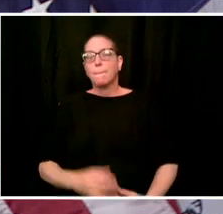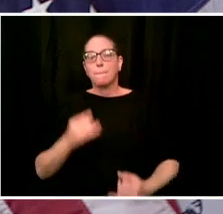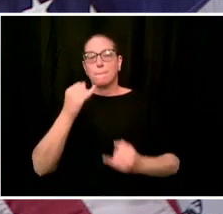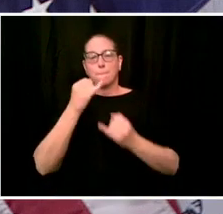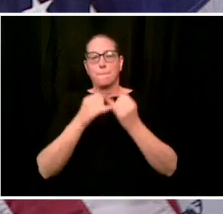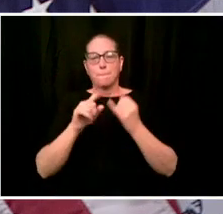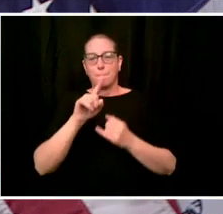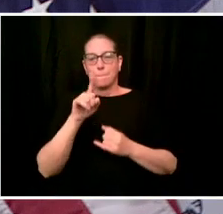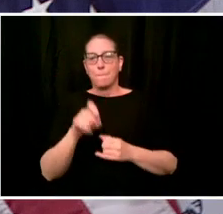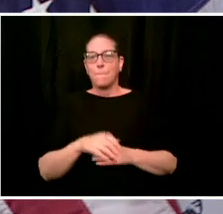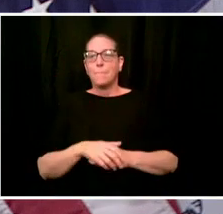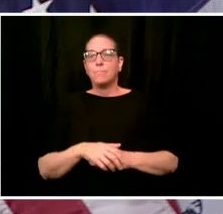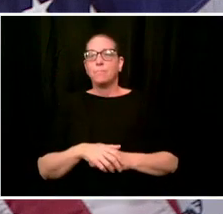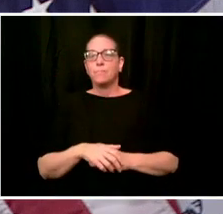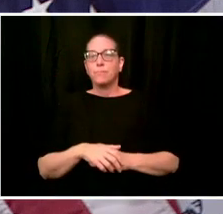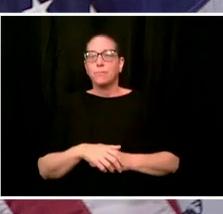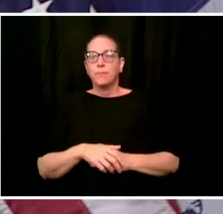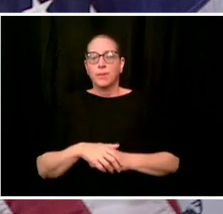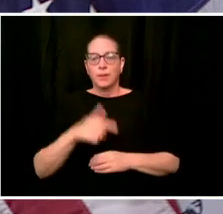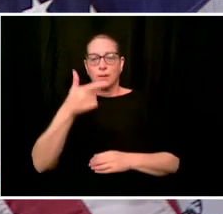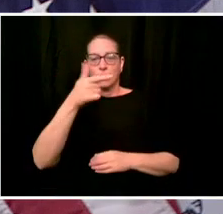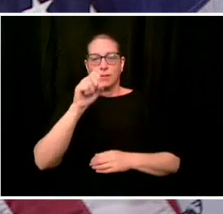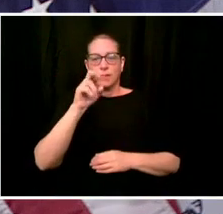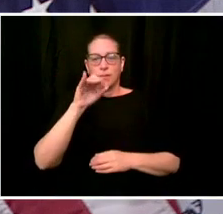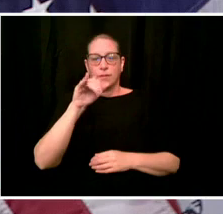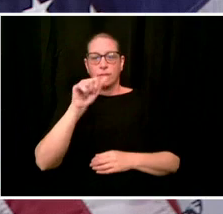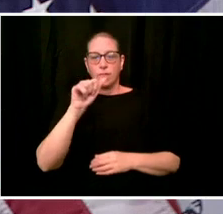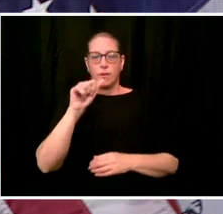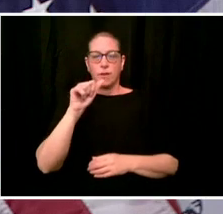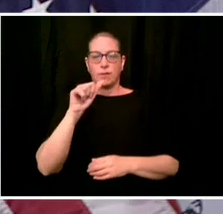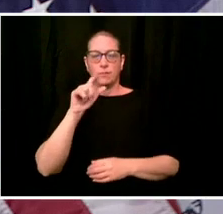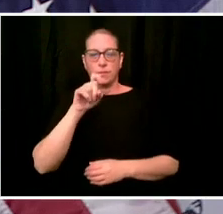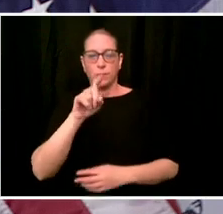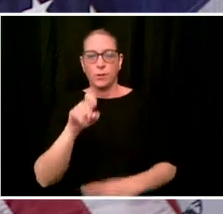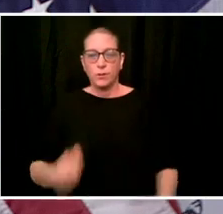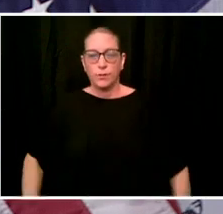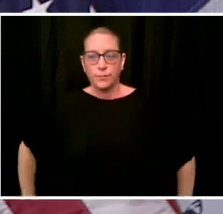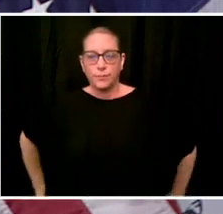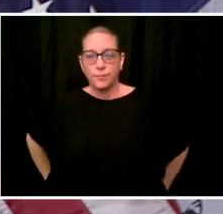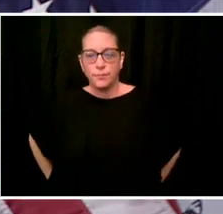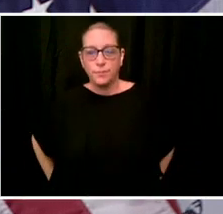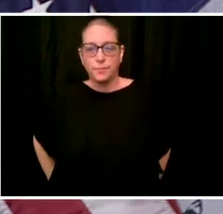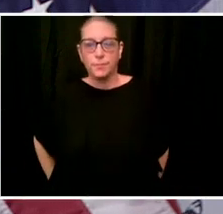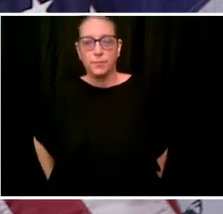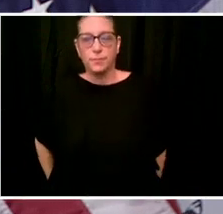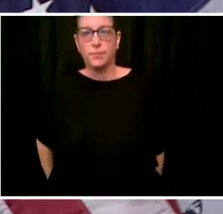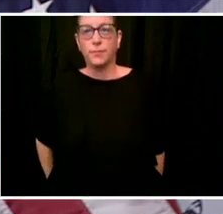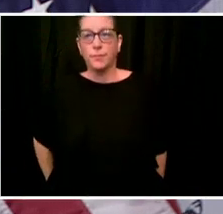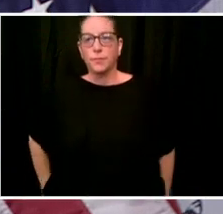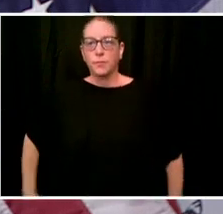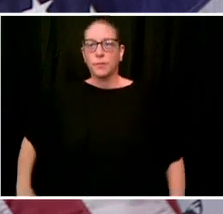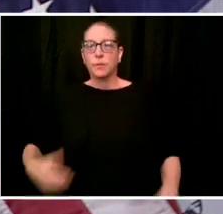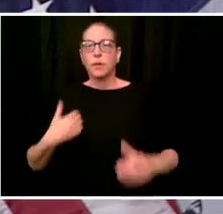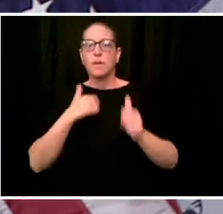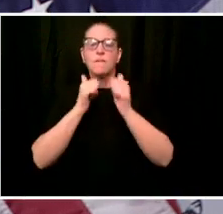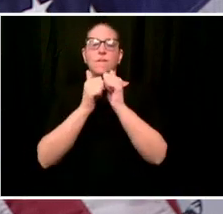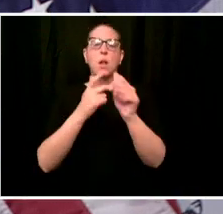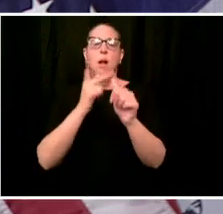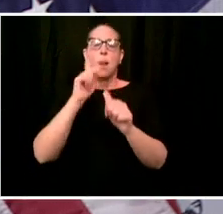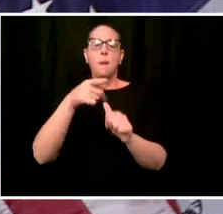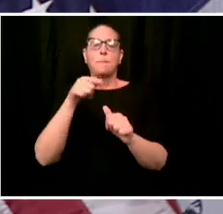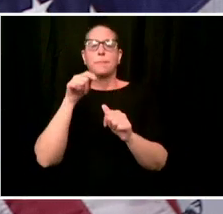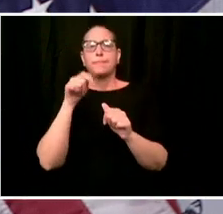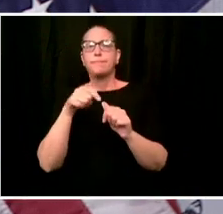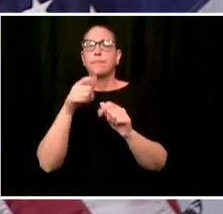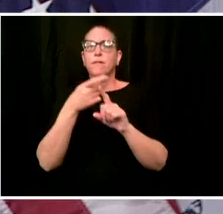One. Thank you. Mr. Mayor, I want to follow up on what Julia asked earlier